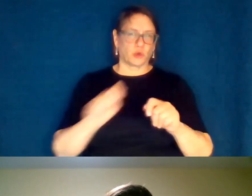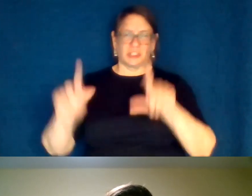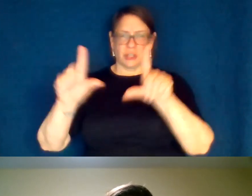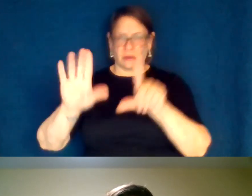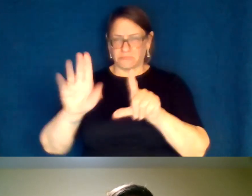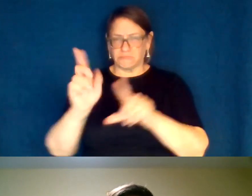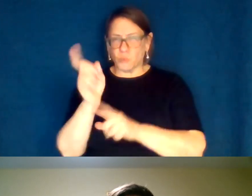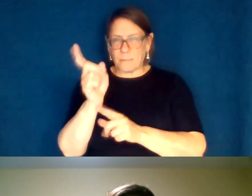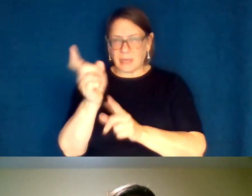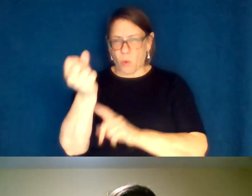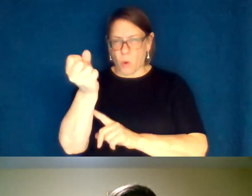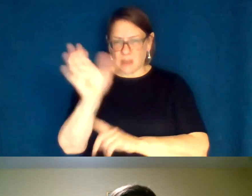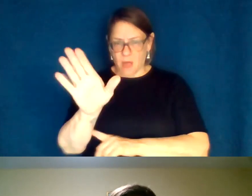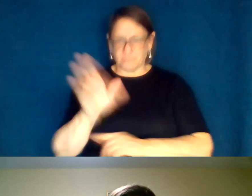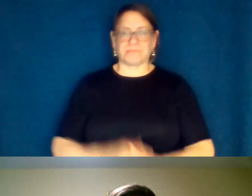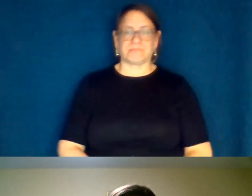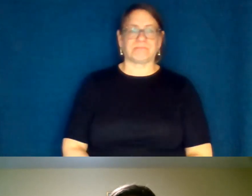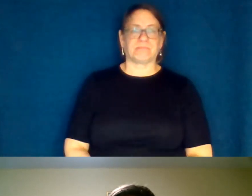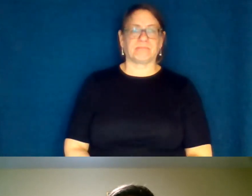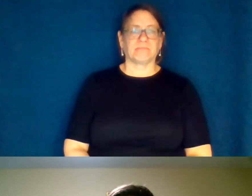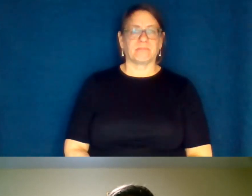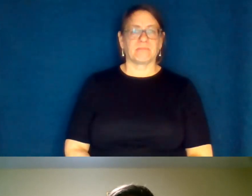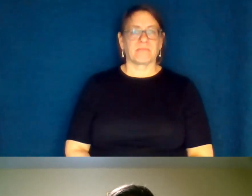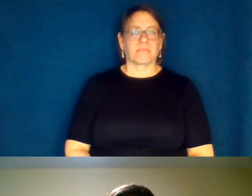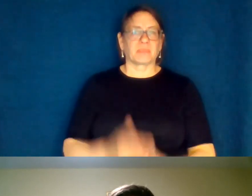second. Okay, no rush. Thank you.